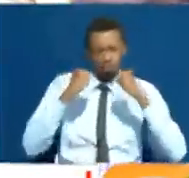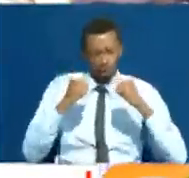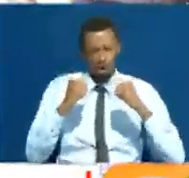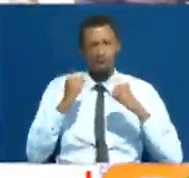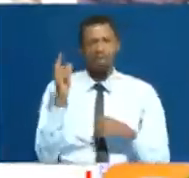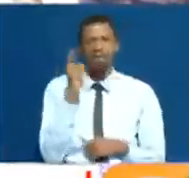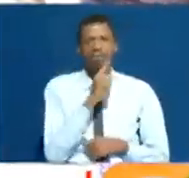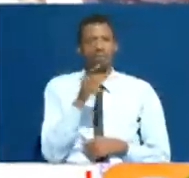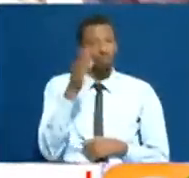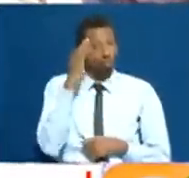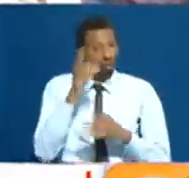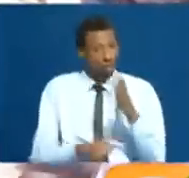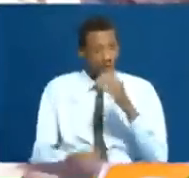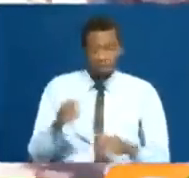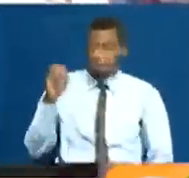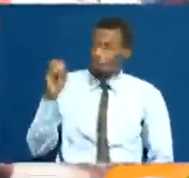County